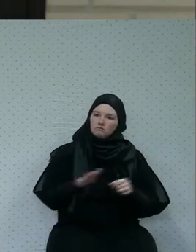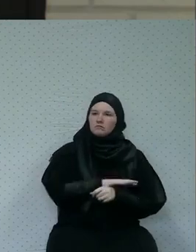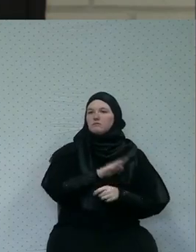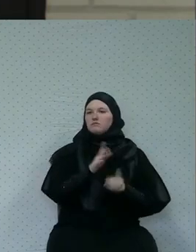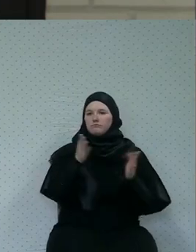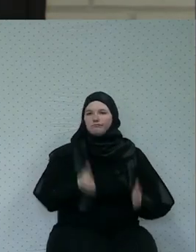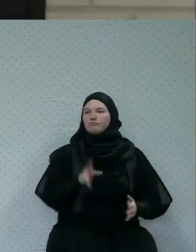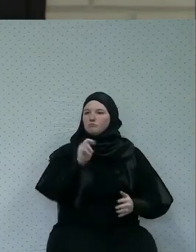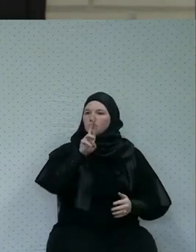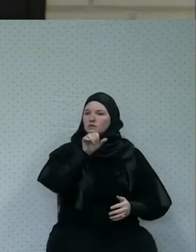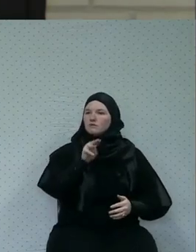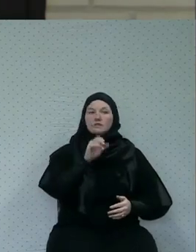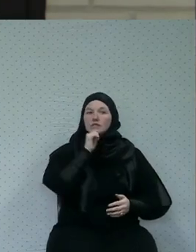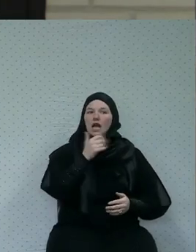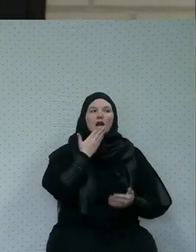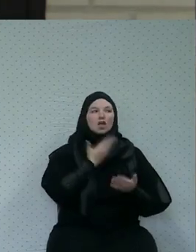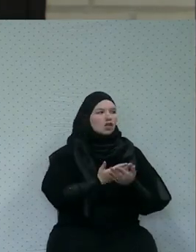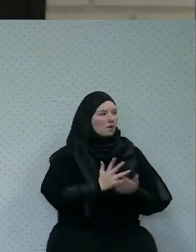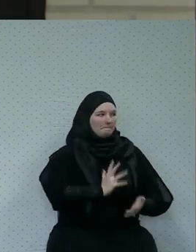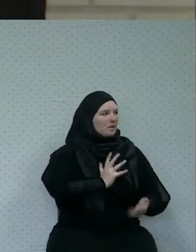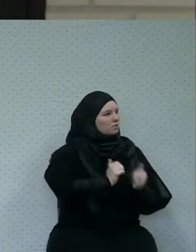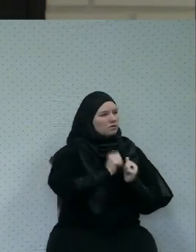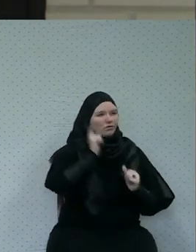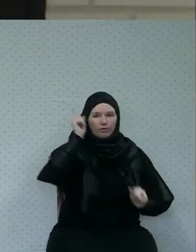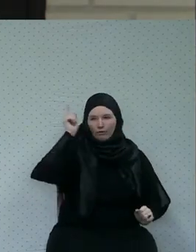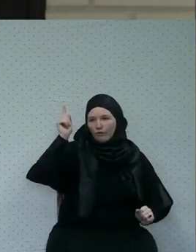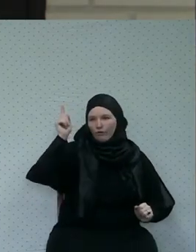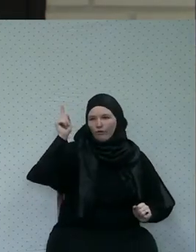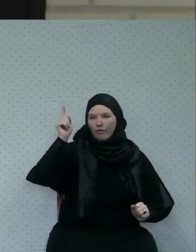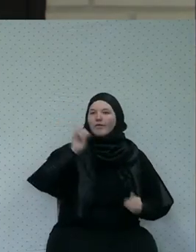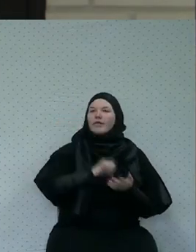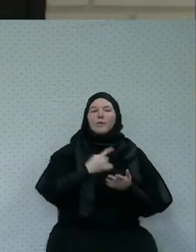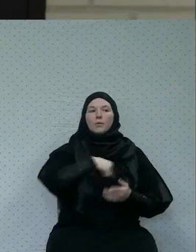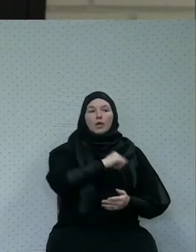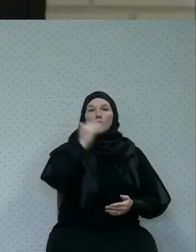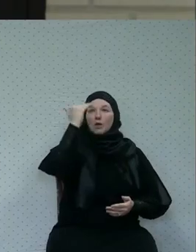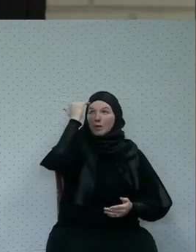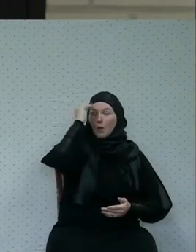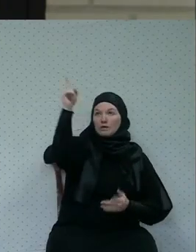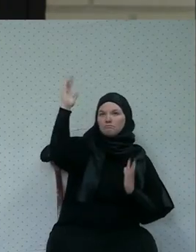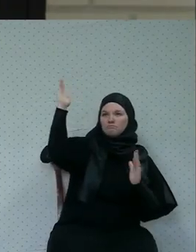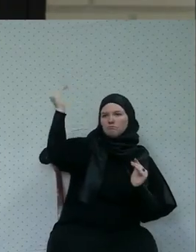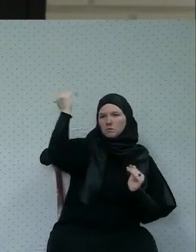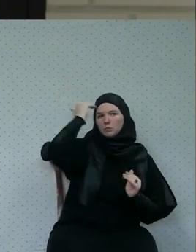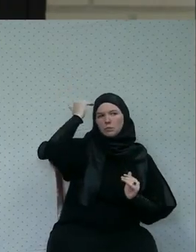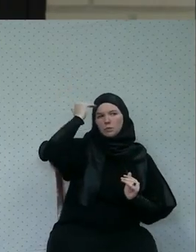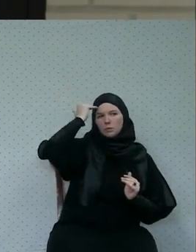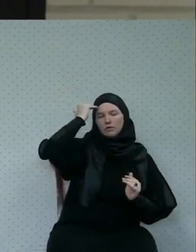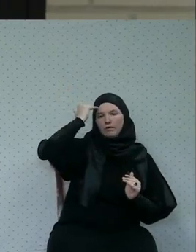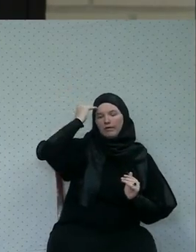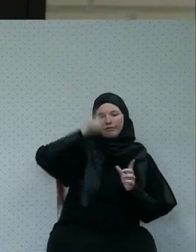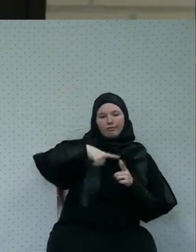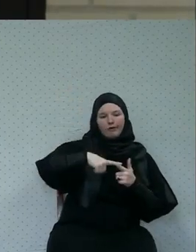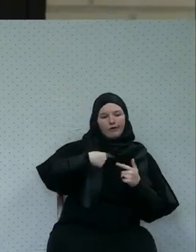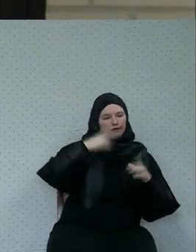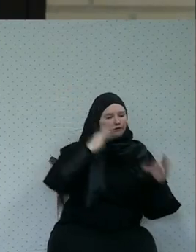So it is not good manners with Allah that we know what He expects and then